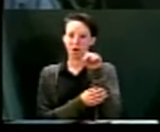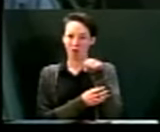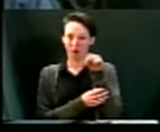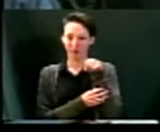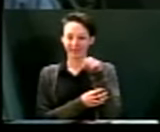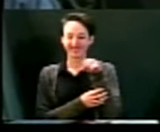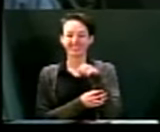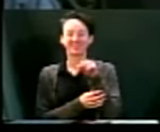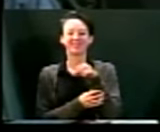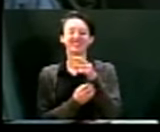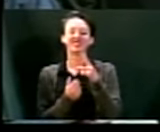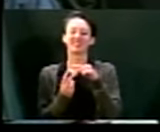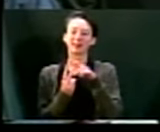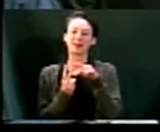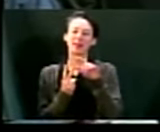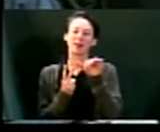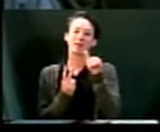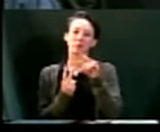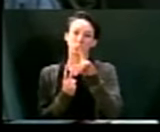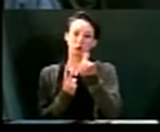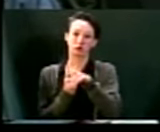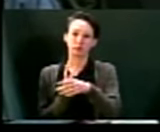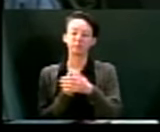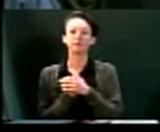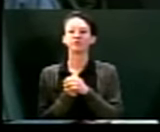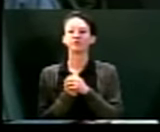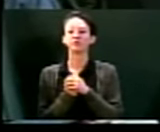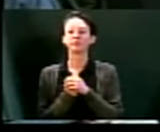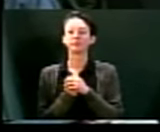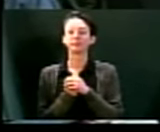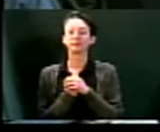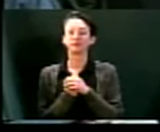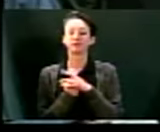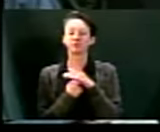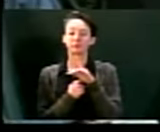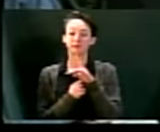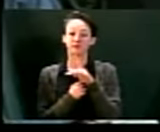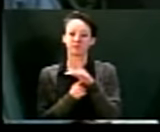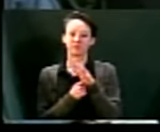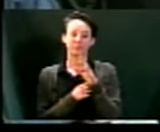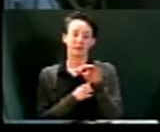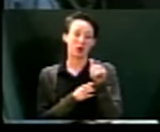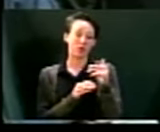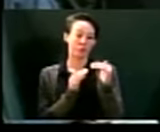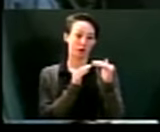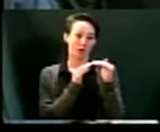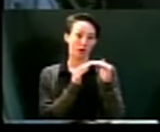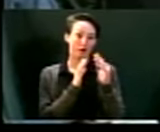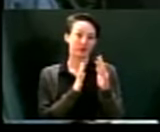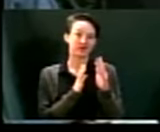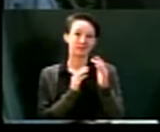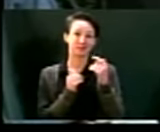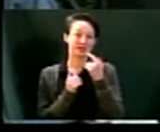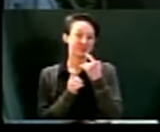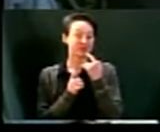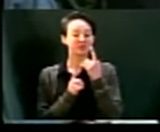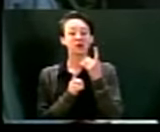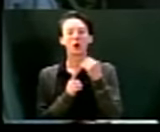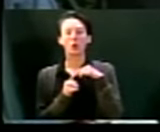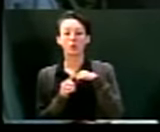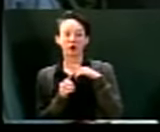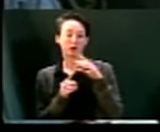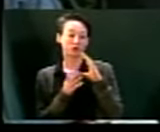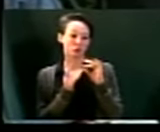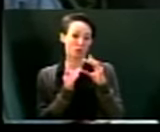And I guess my other question is, as some of my colleagues have said, we are going off the board, but I do